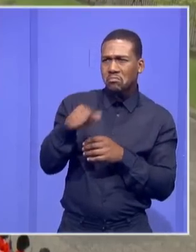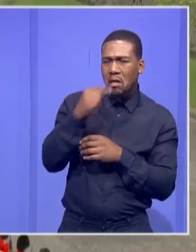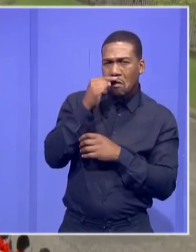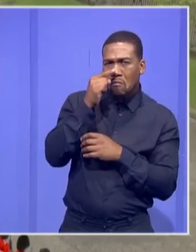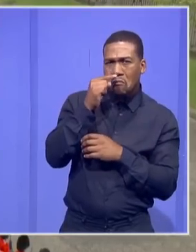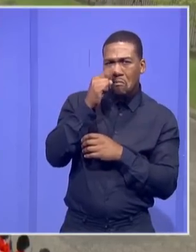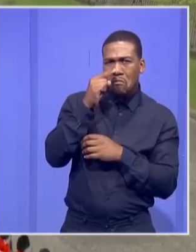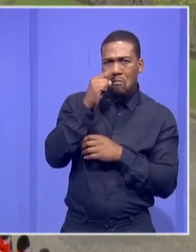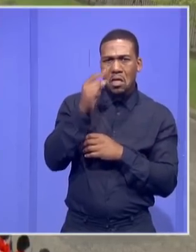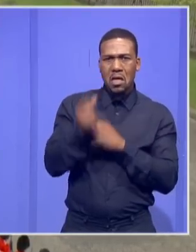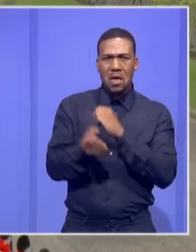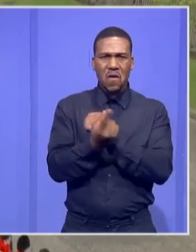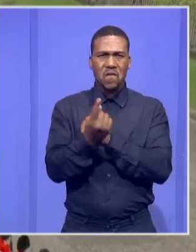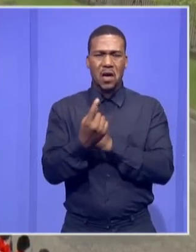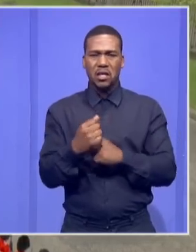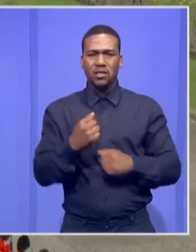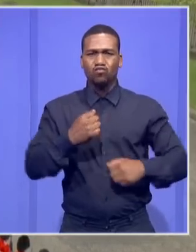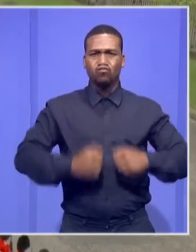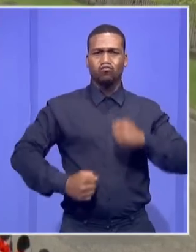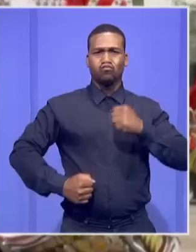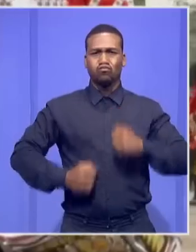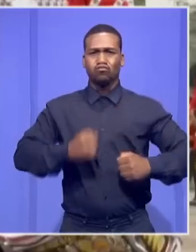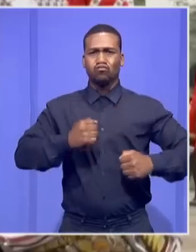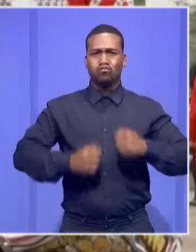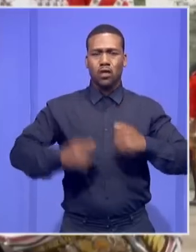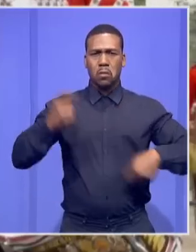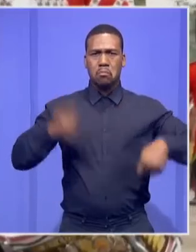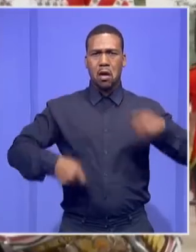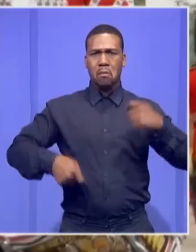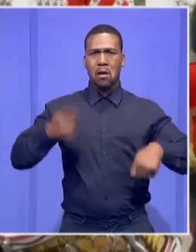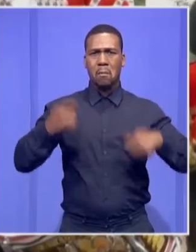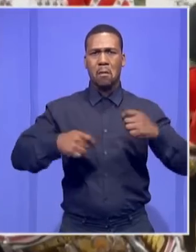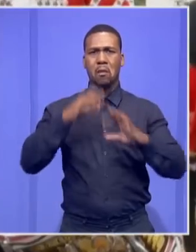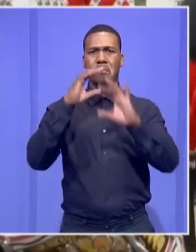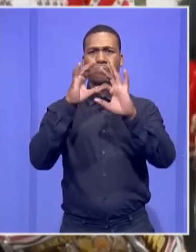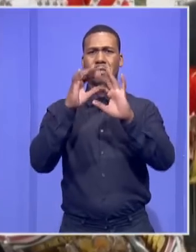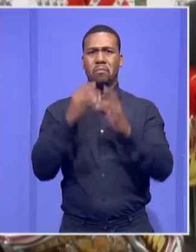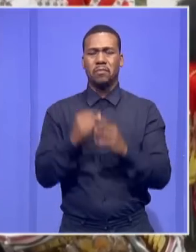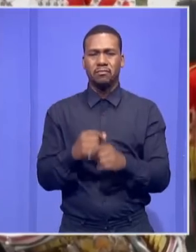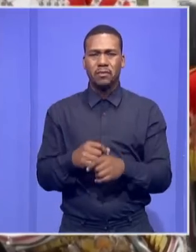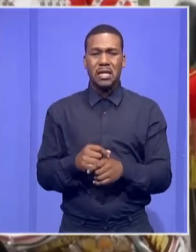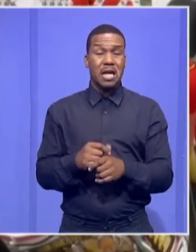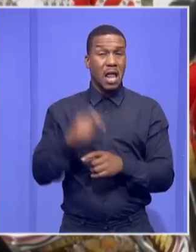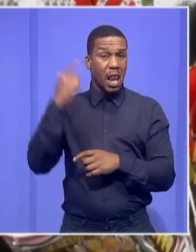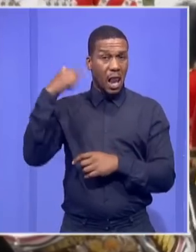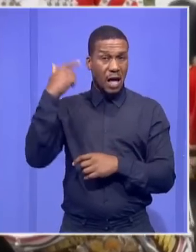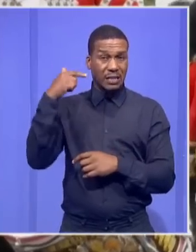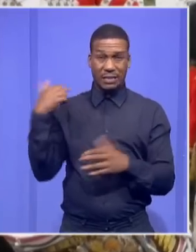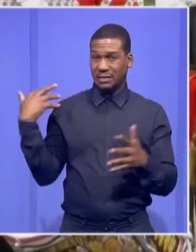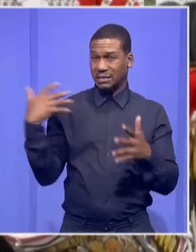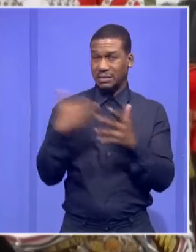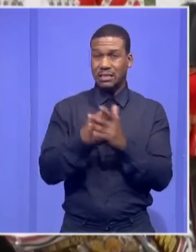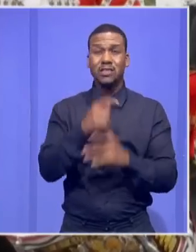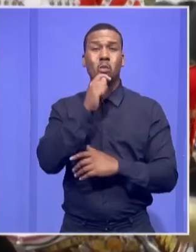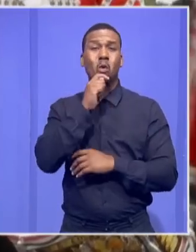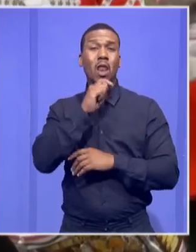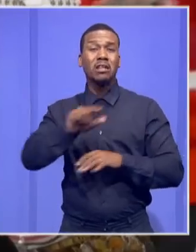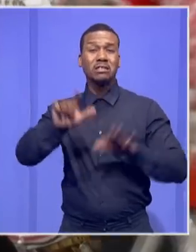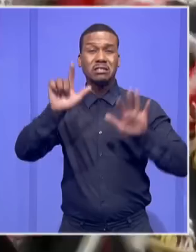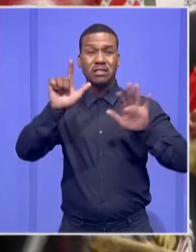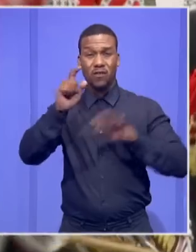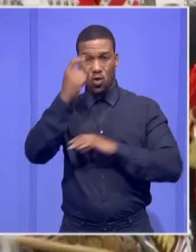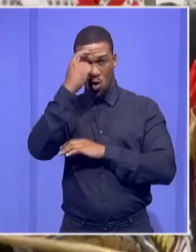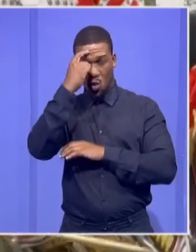been marching bands marching through central London all morning from about 7 a.m. local time, all getting into